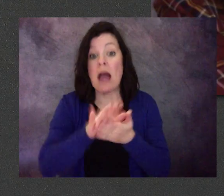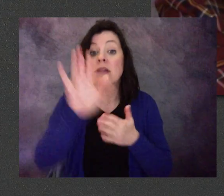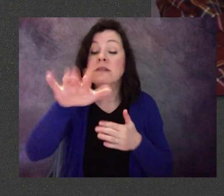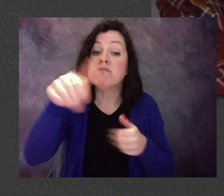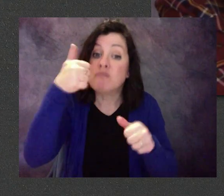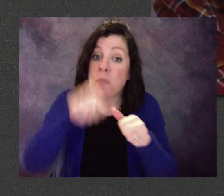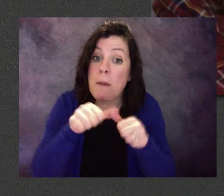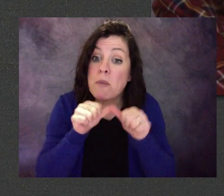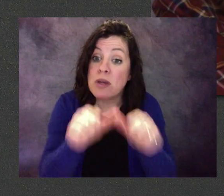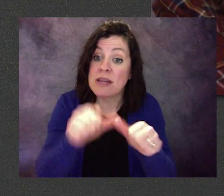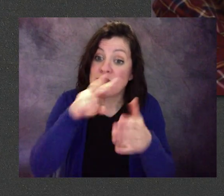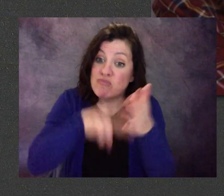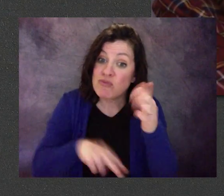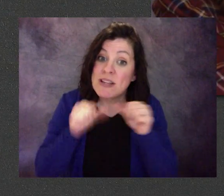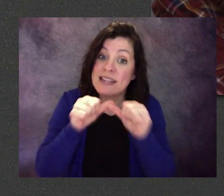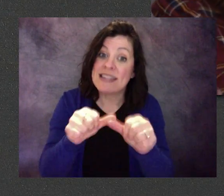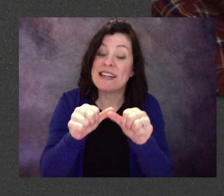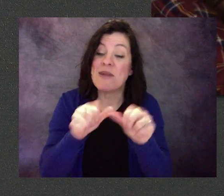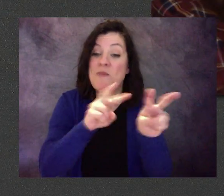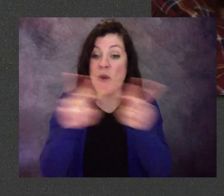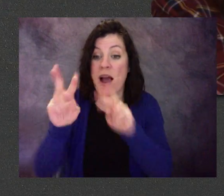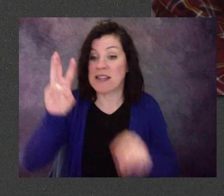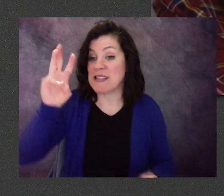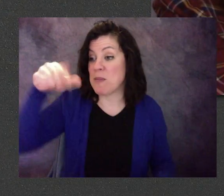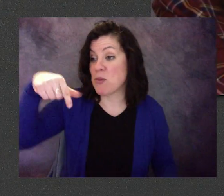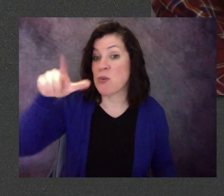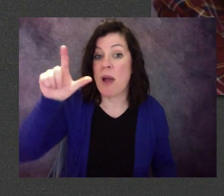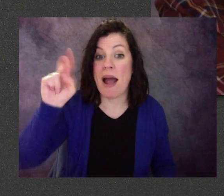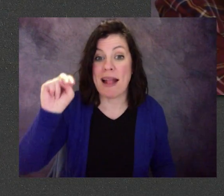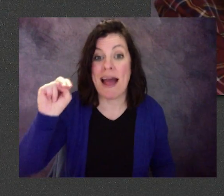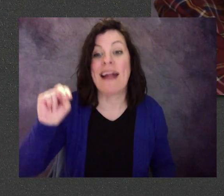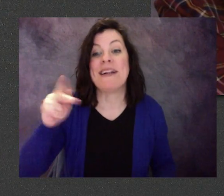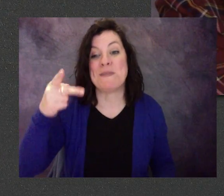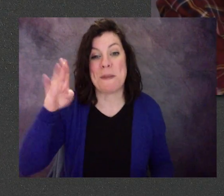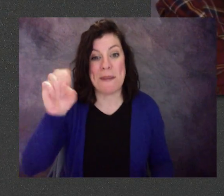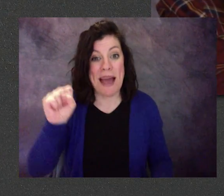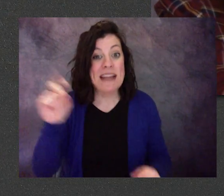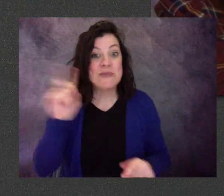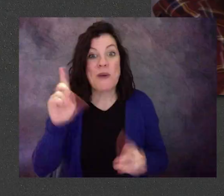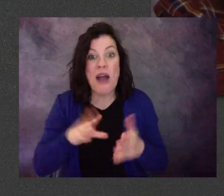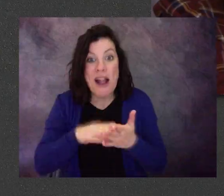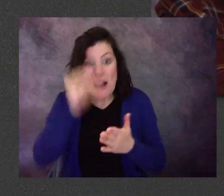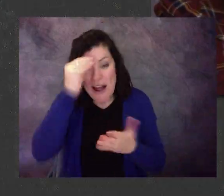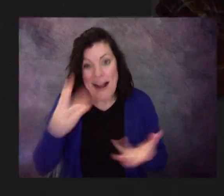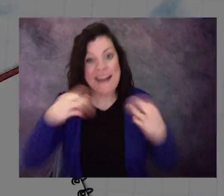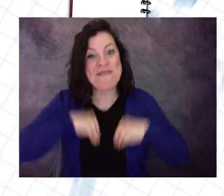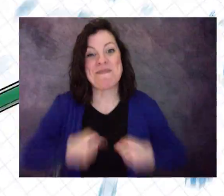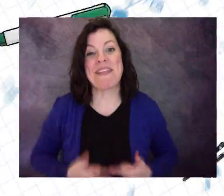keep watching WQLN.org, where learning is brought to life. I'll see you next time. Bye!